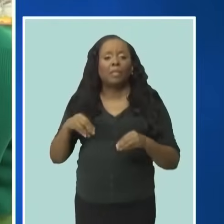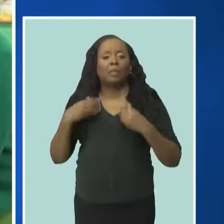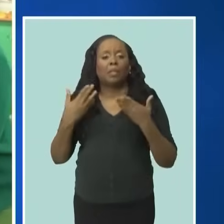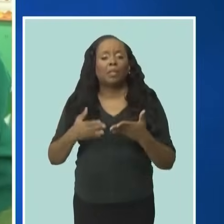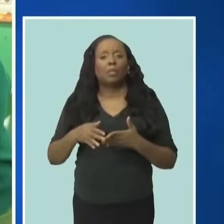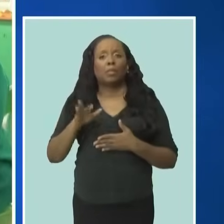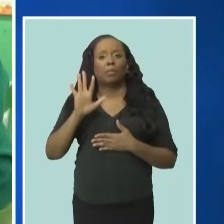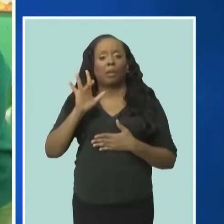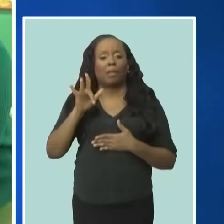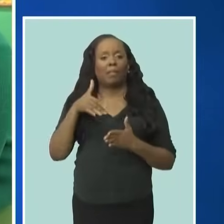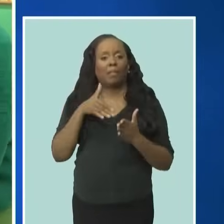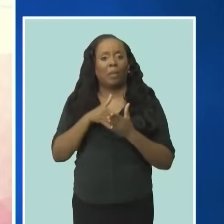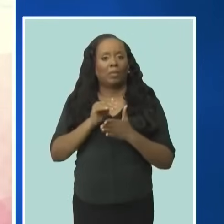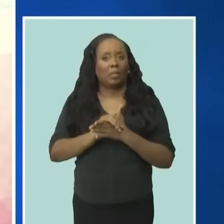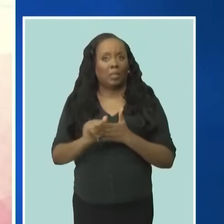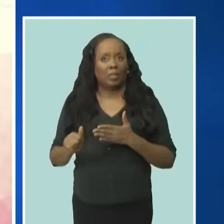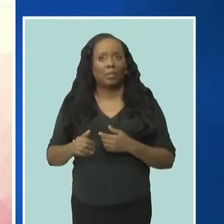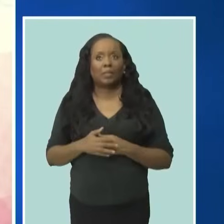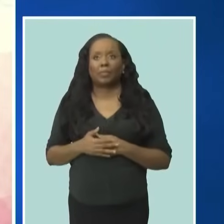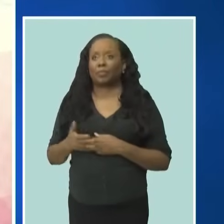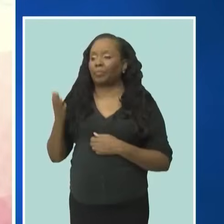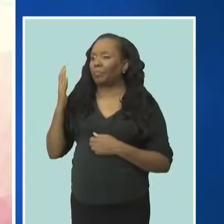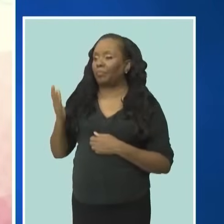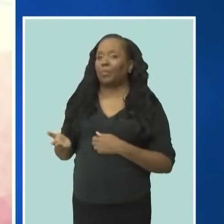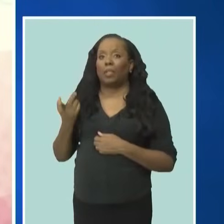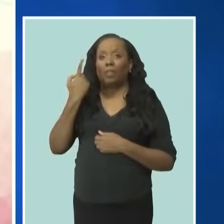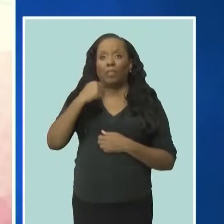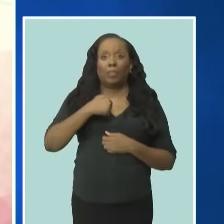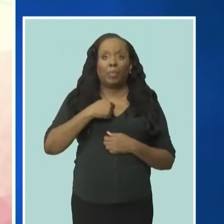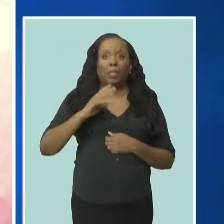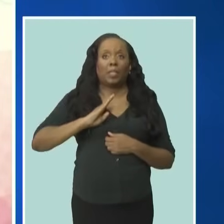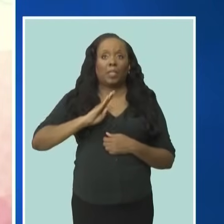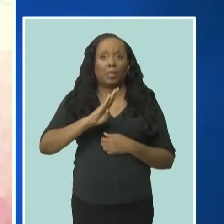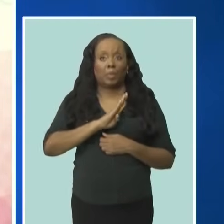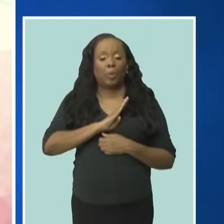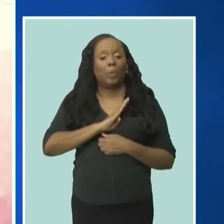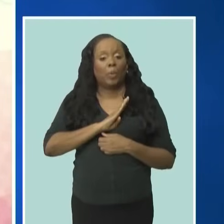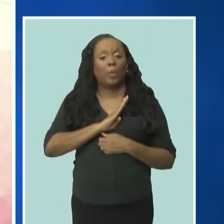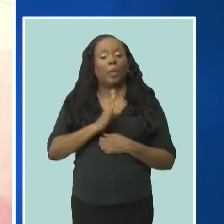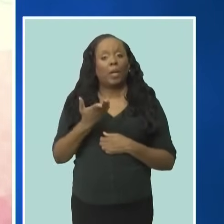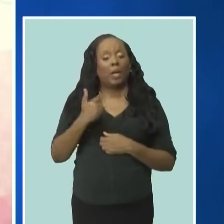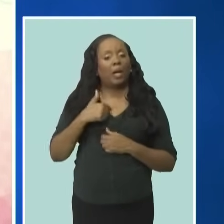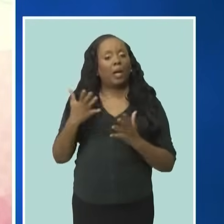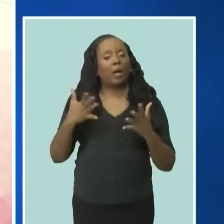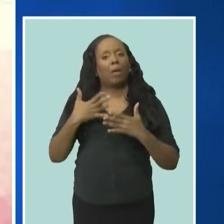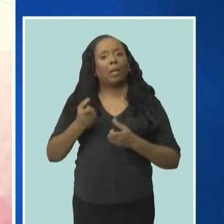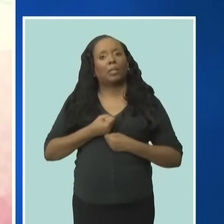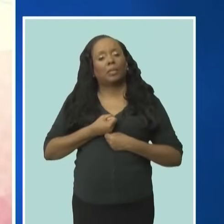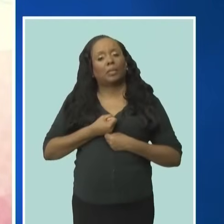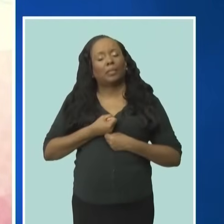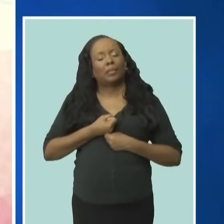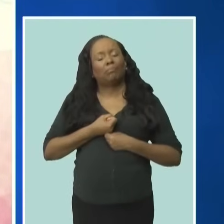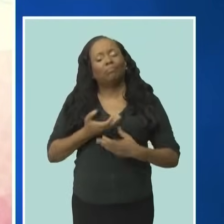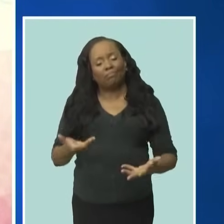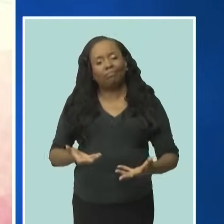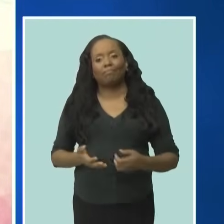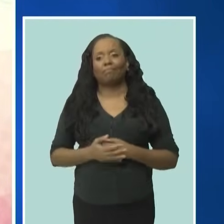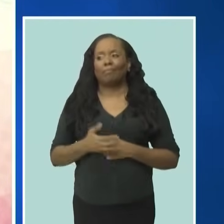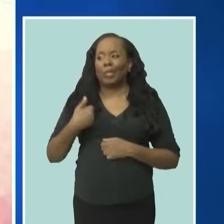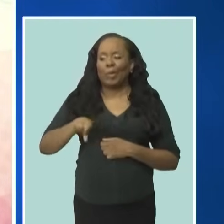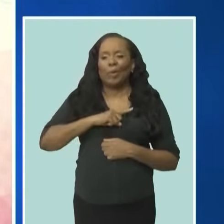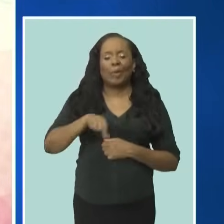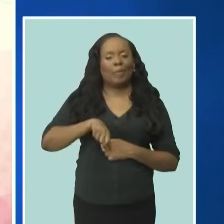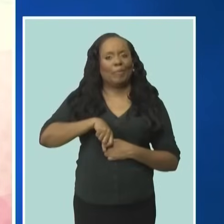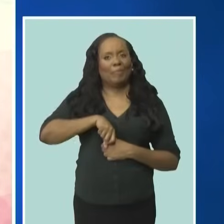initiative. On behalf of the Board of Trustees at the Sandy Lane Charitable Trust, I want to express how proud we are to